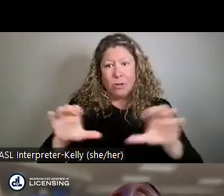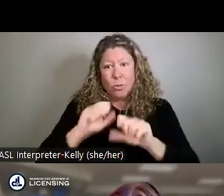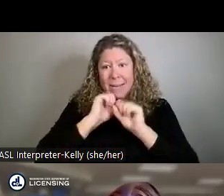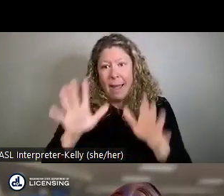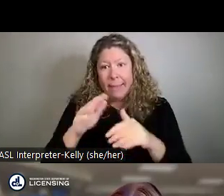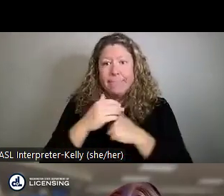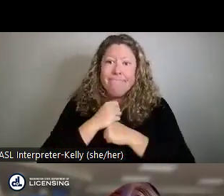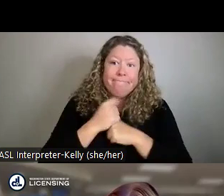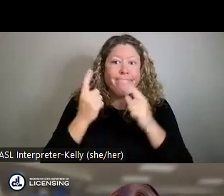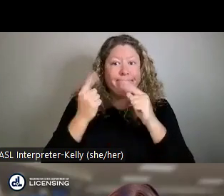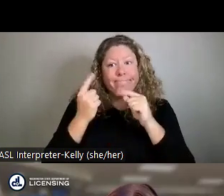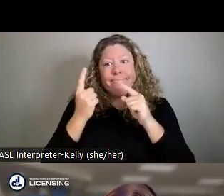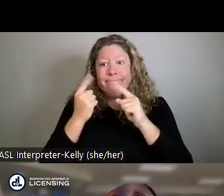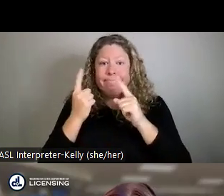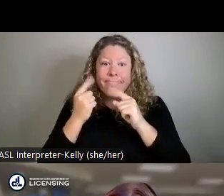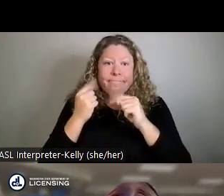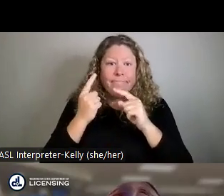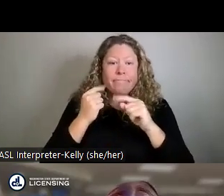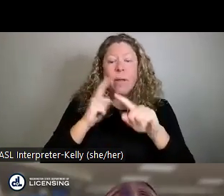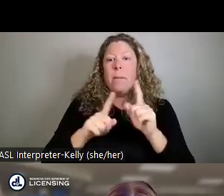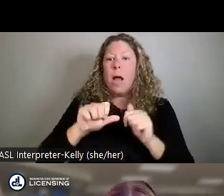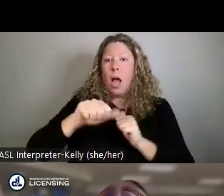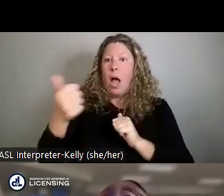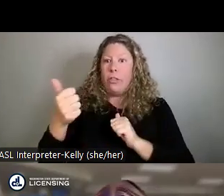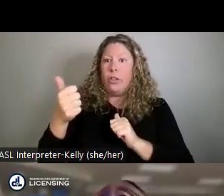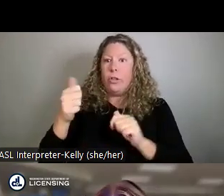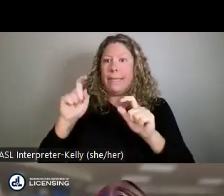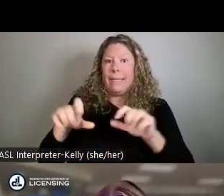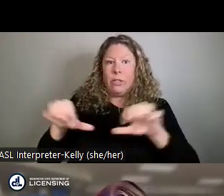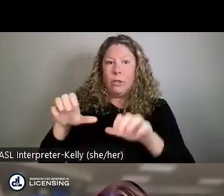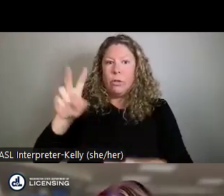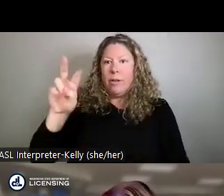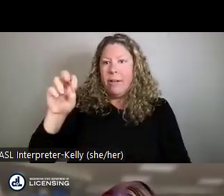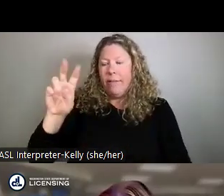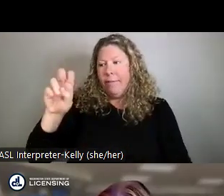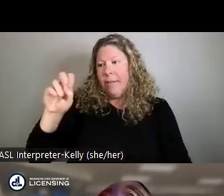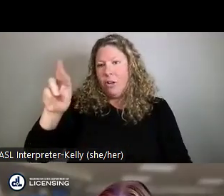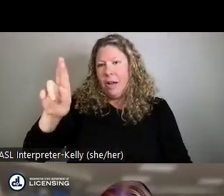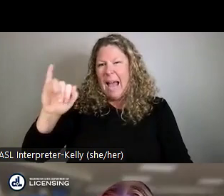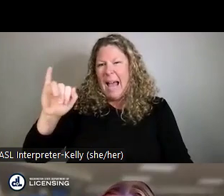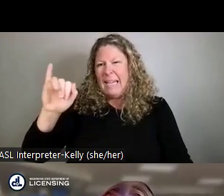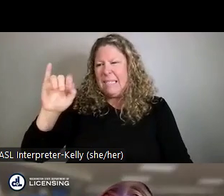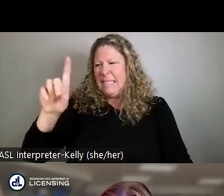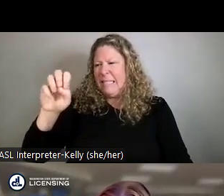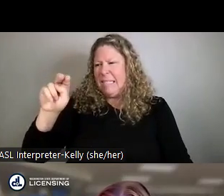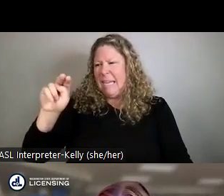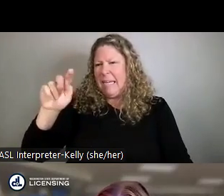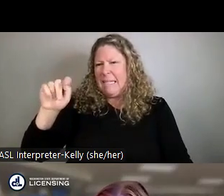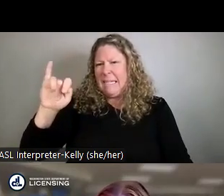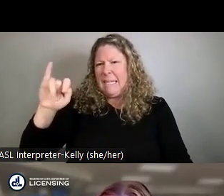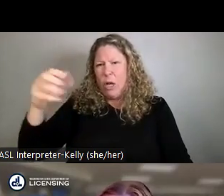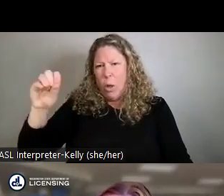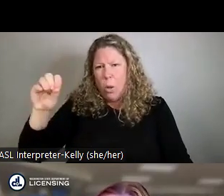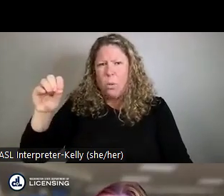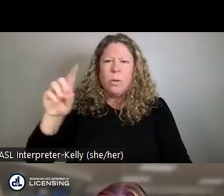actions, but there are other parties, including our vendor Identigo, Washington State Patrol, and a couple of teams within